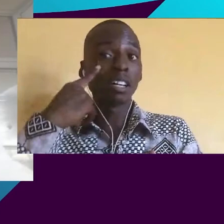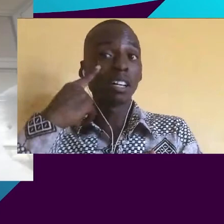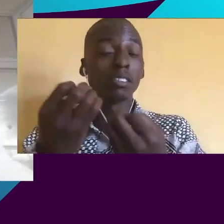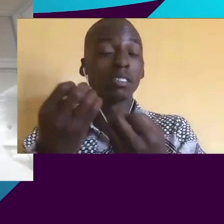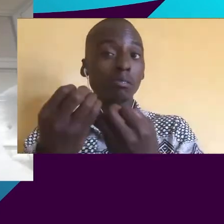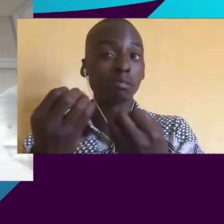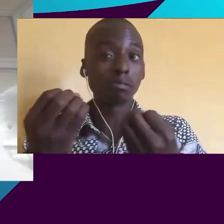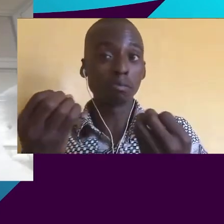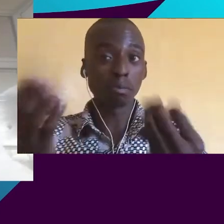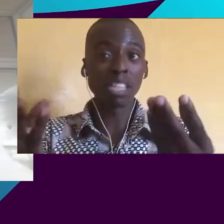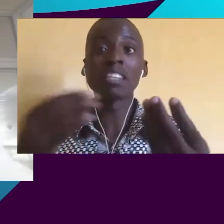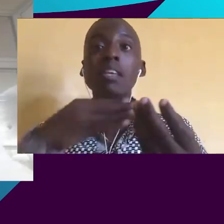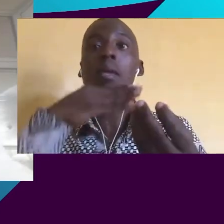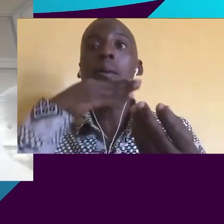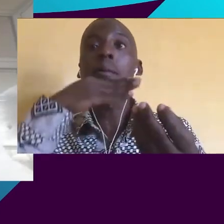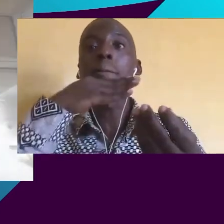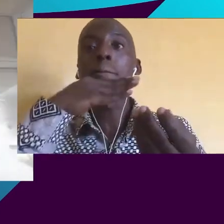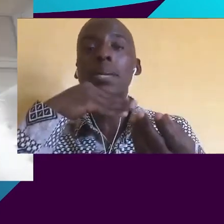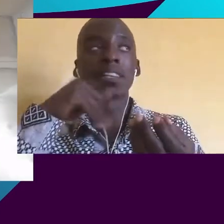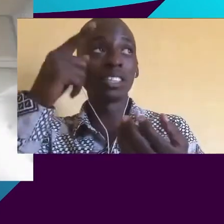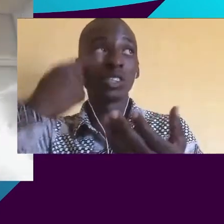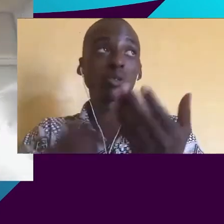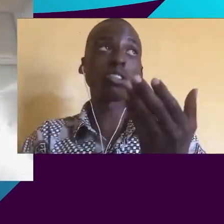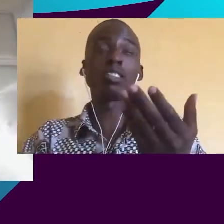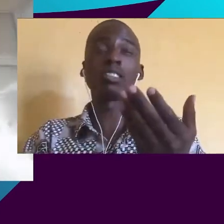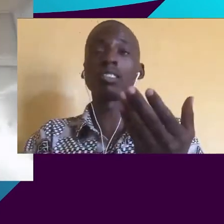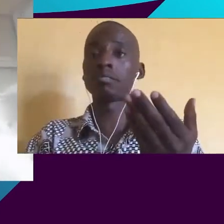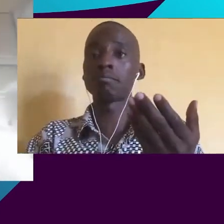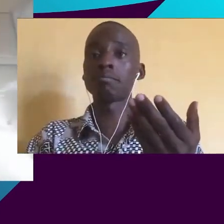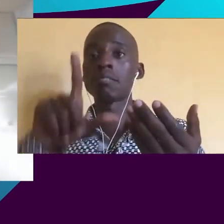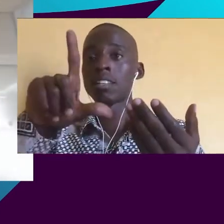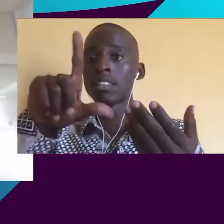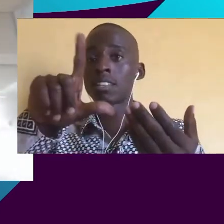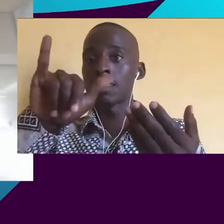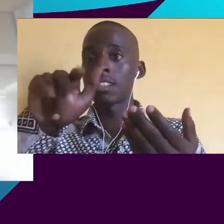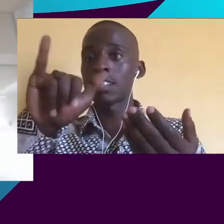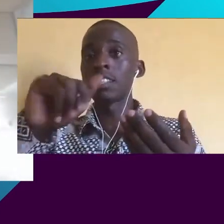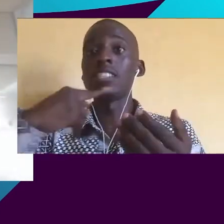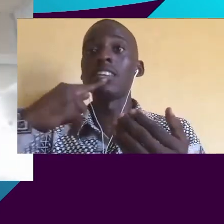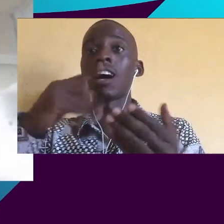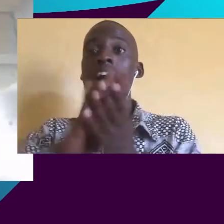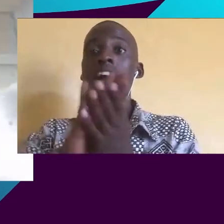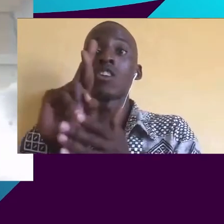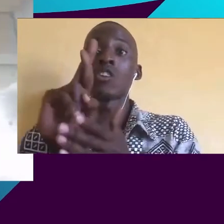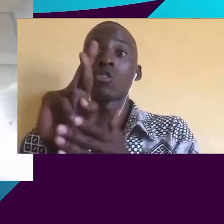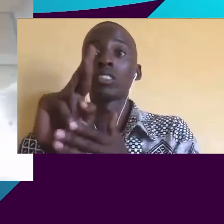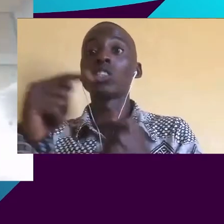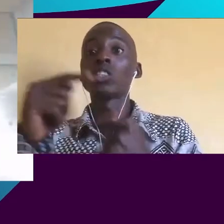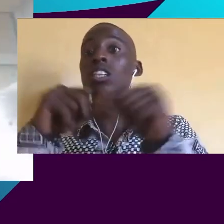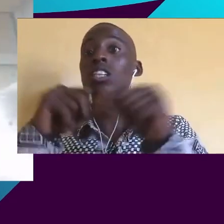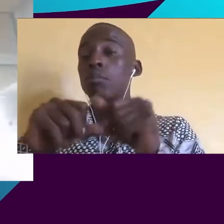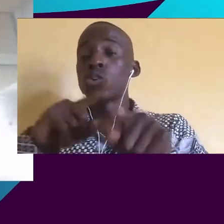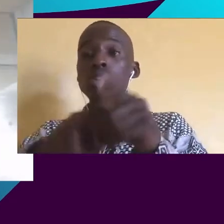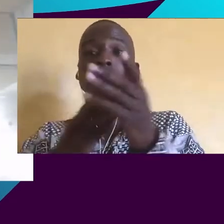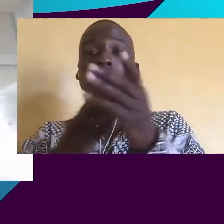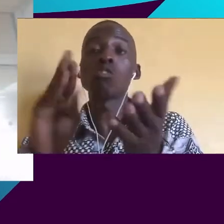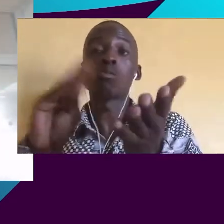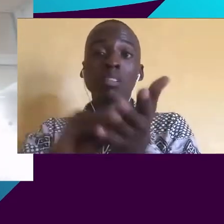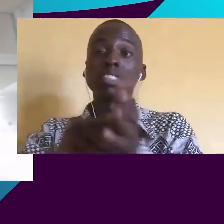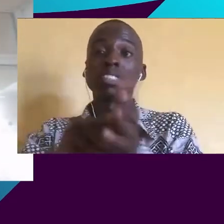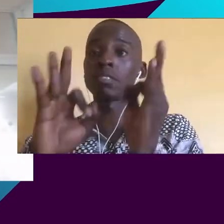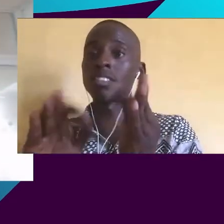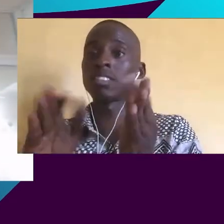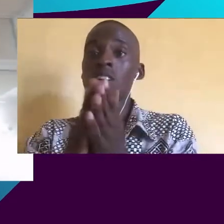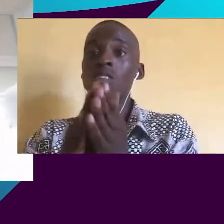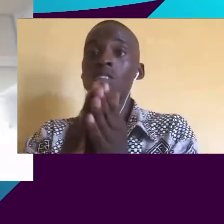for men. I think this is what Lydia spoke about and Rosette went through repeatedly. I want to pick something that has not been